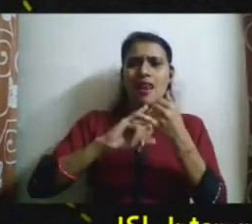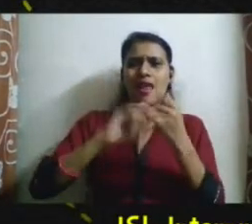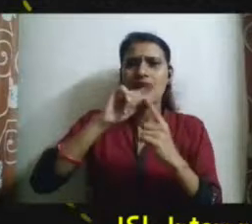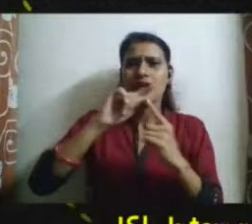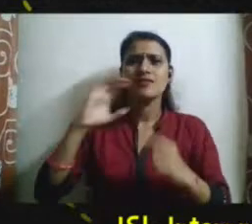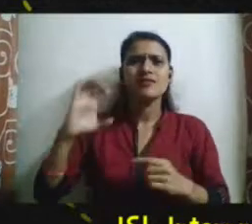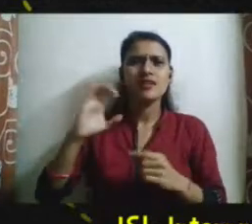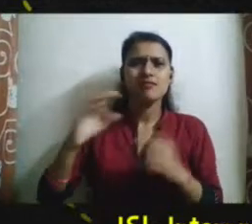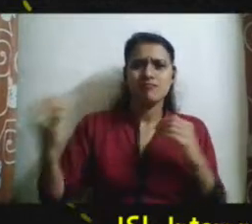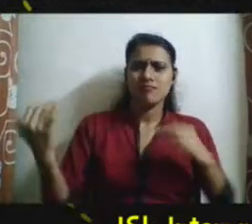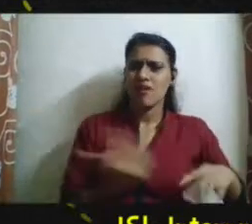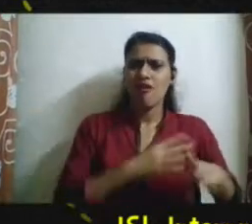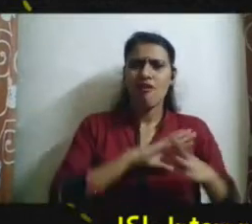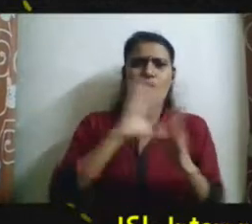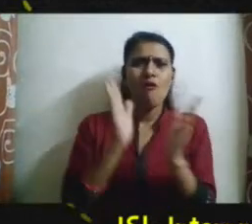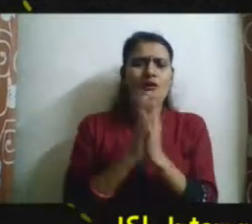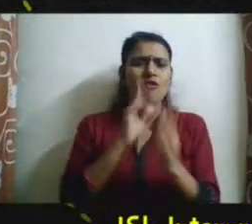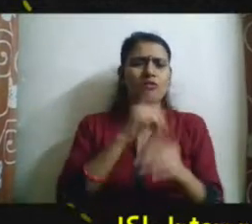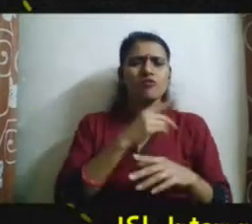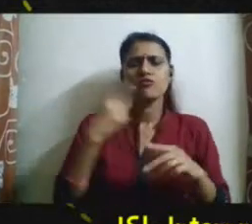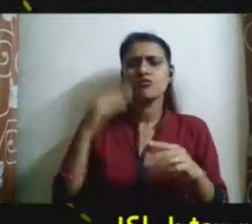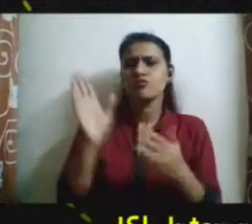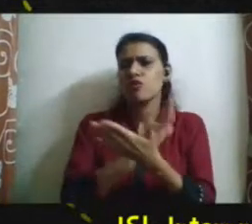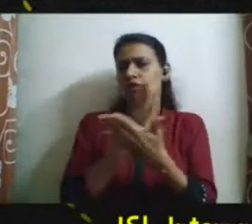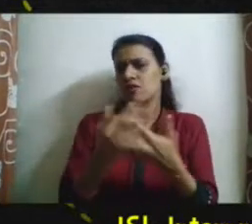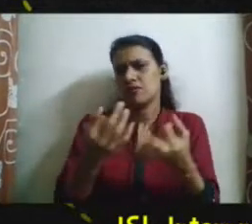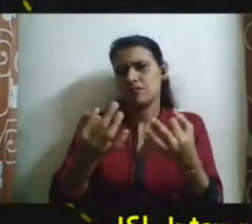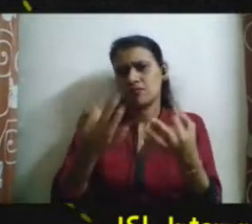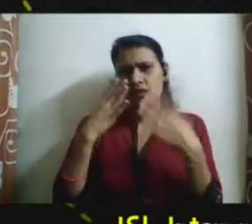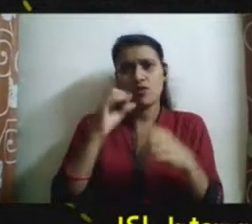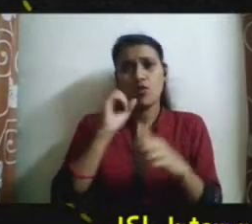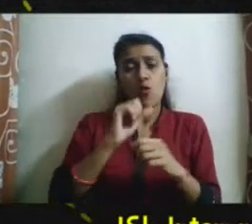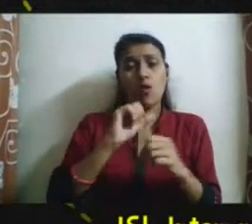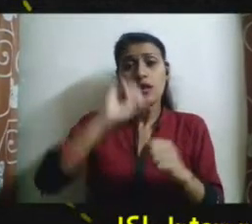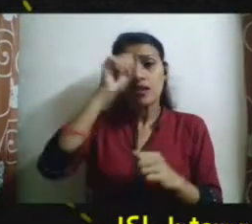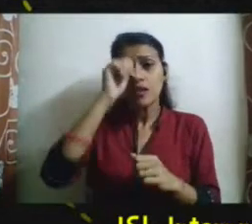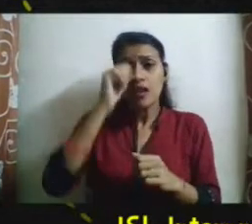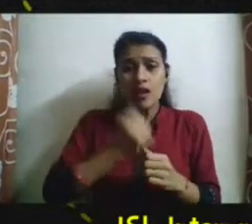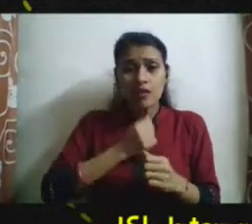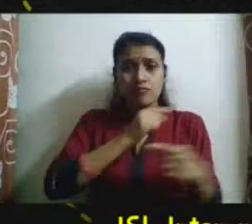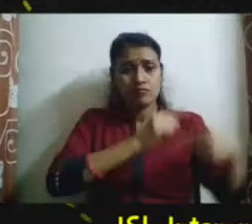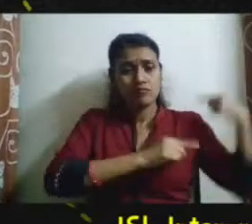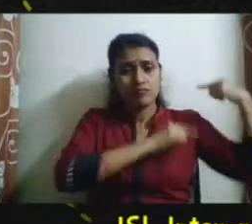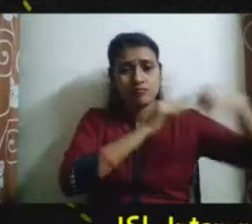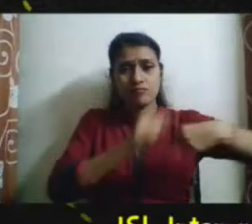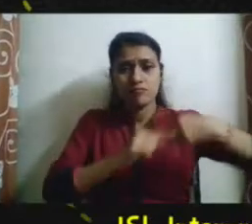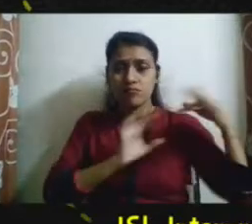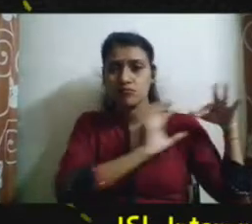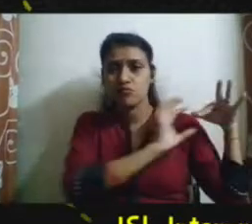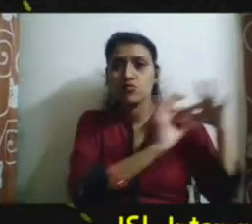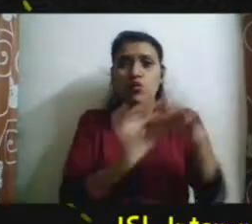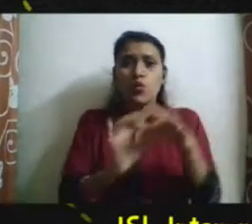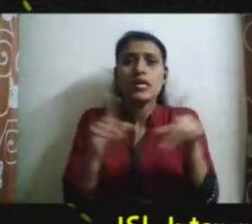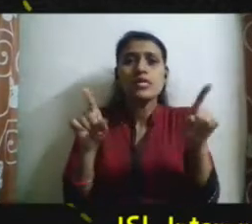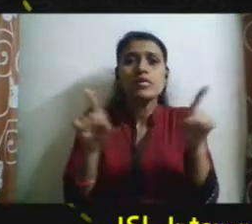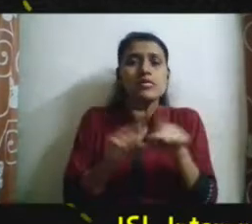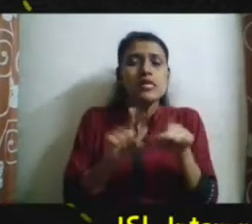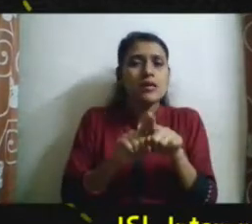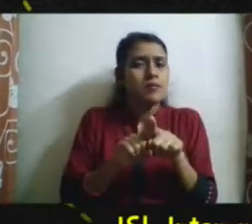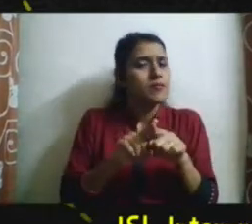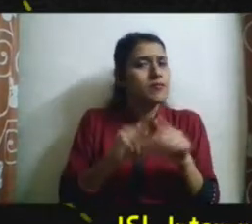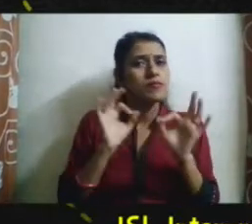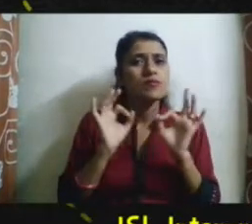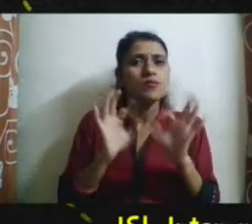the research work that she has done on musical traditions of India. And the work that she continues to do to create